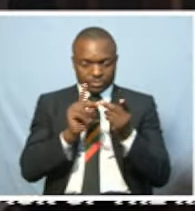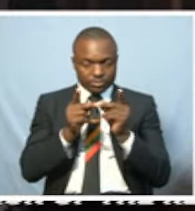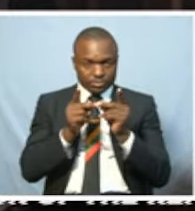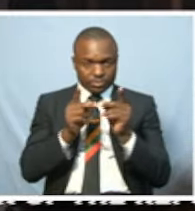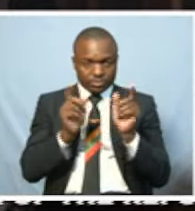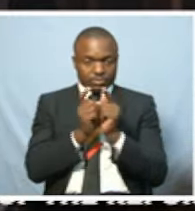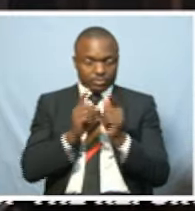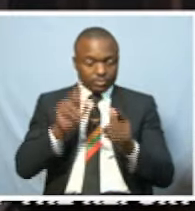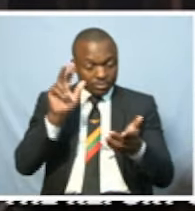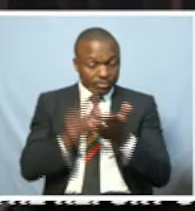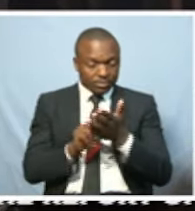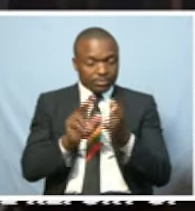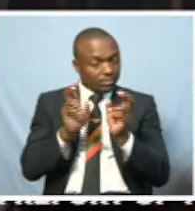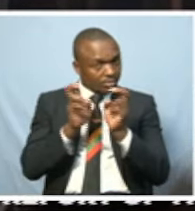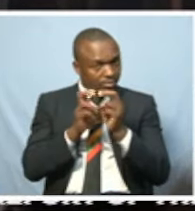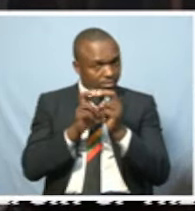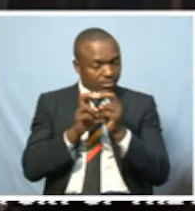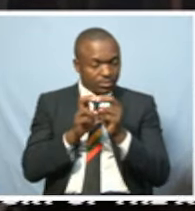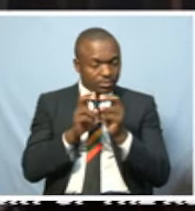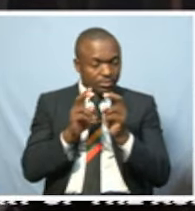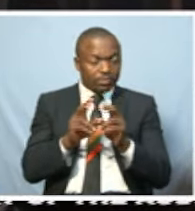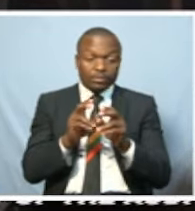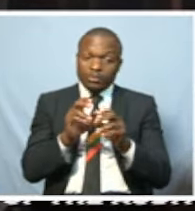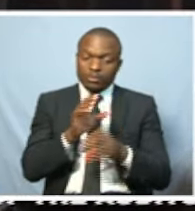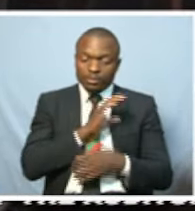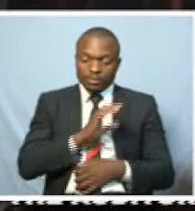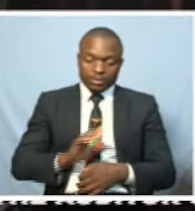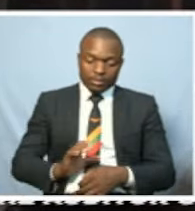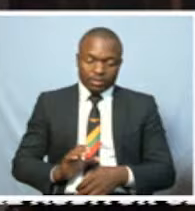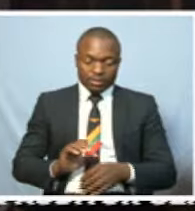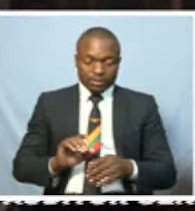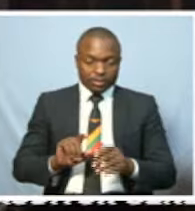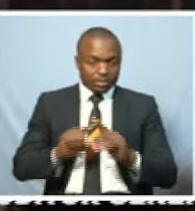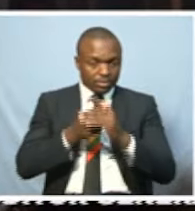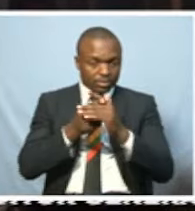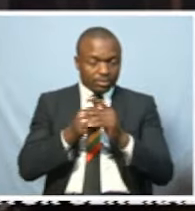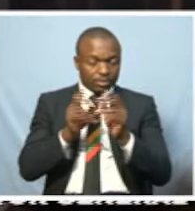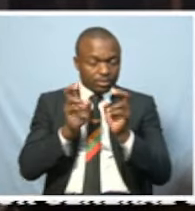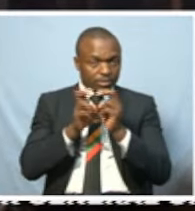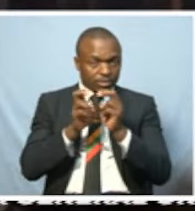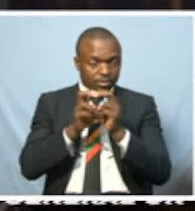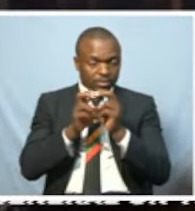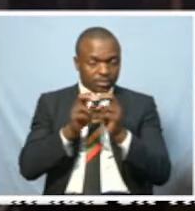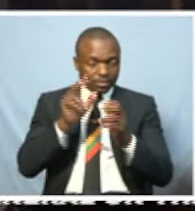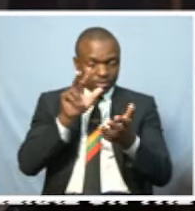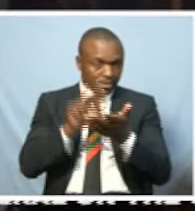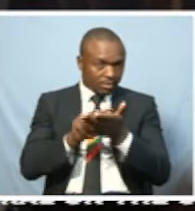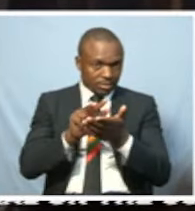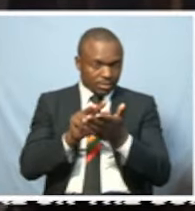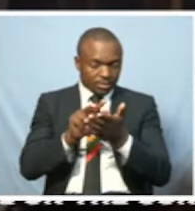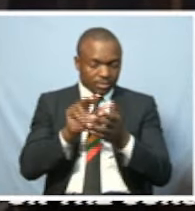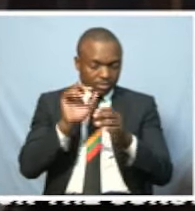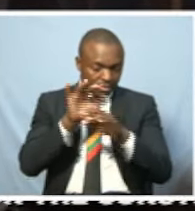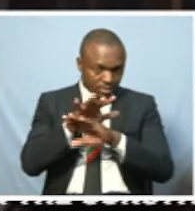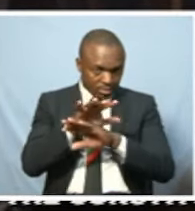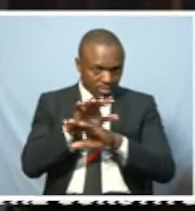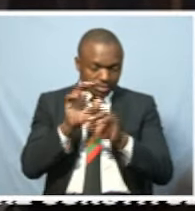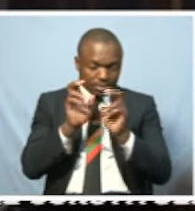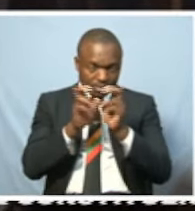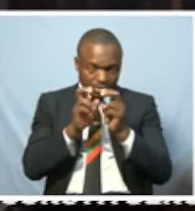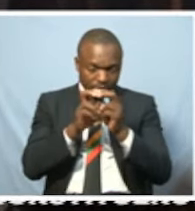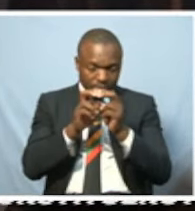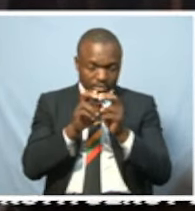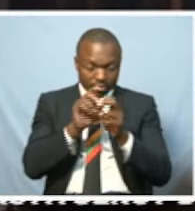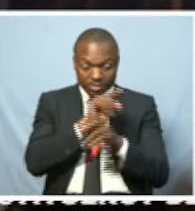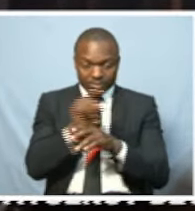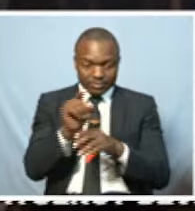contract. And it is the employer who initiates the contract to sign, to send the contract to the contractor.